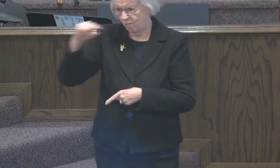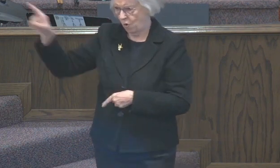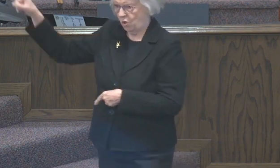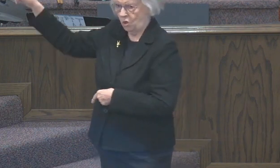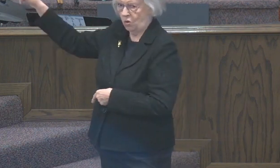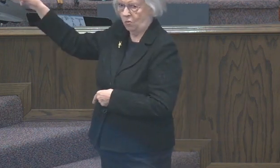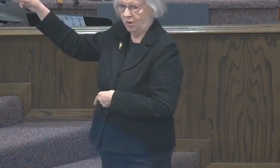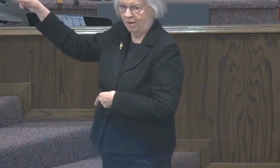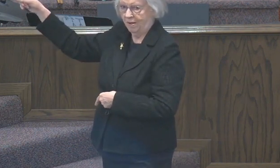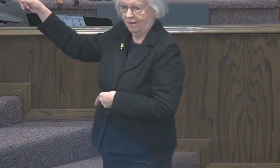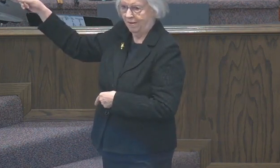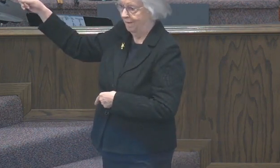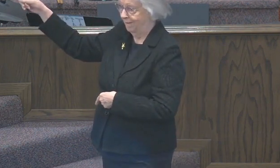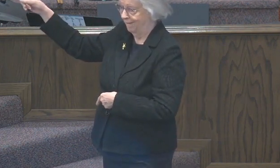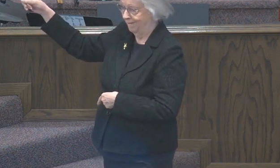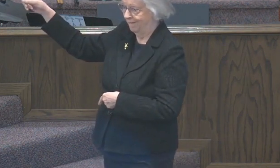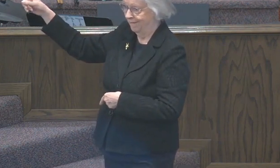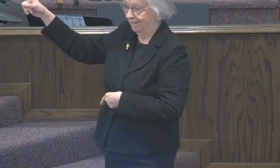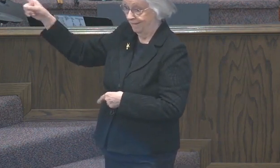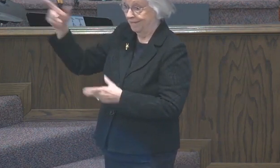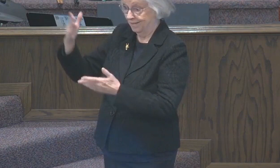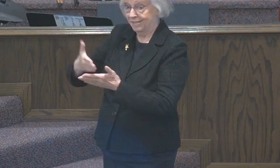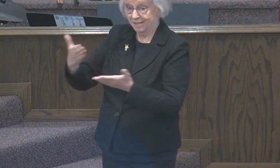Because she is not wrong.